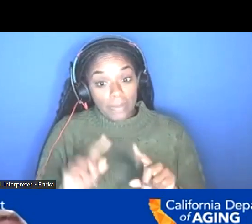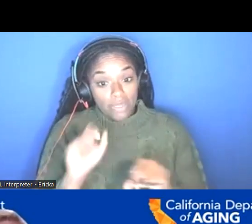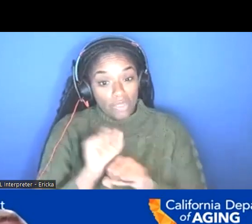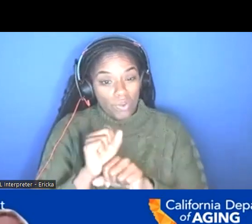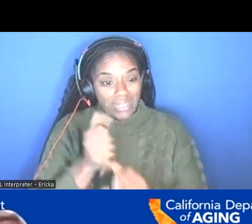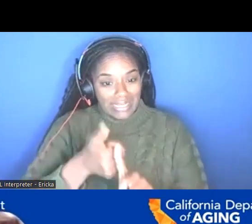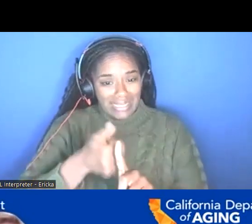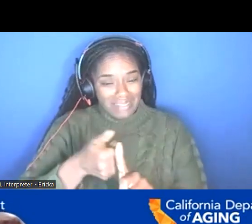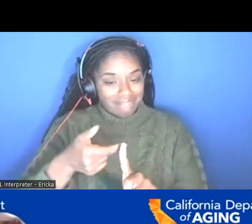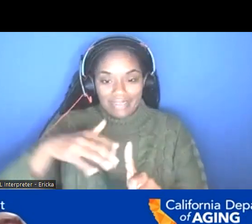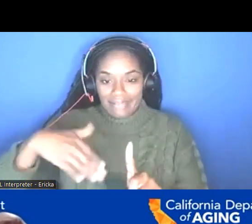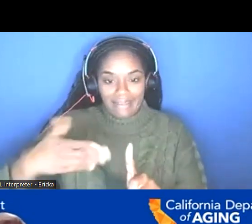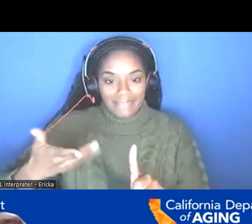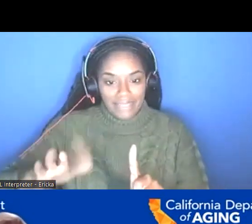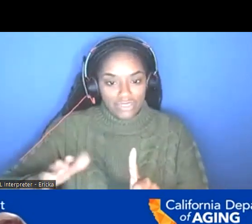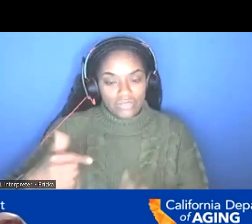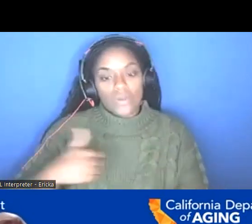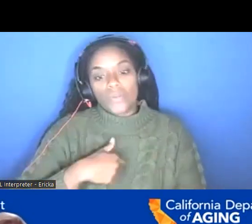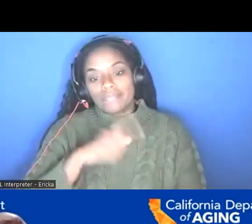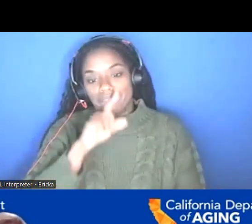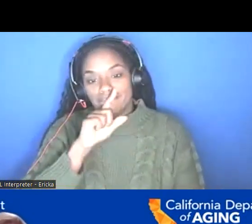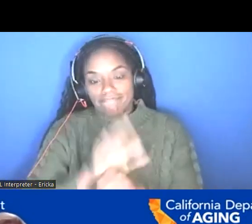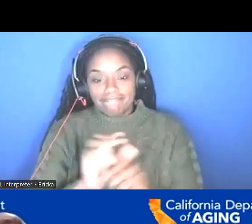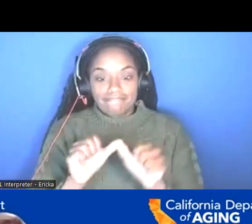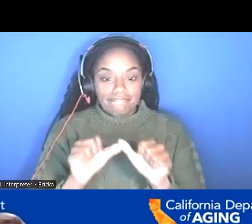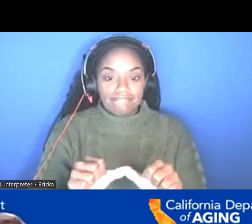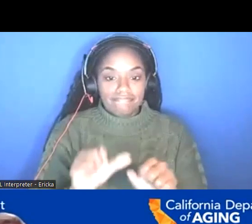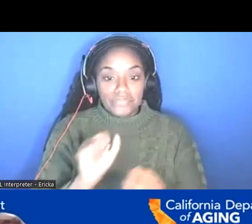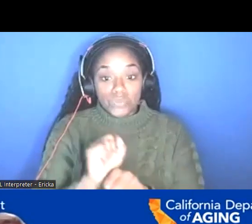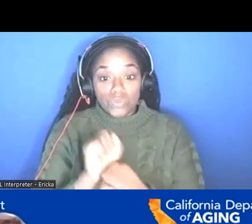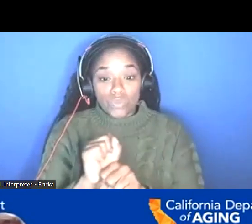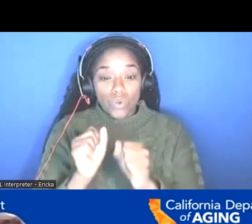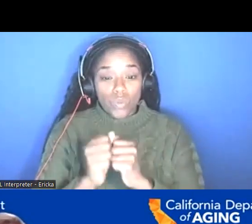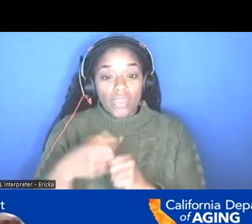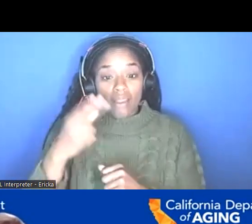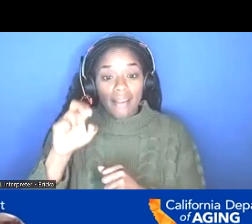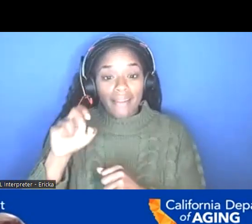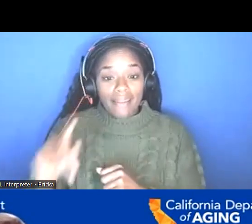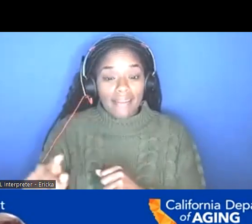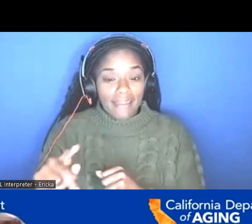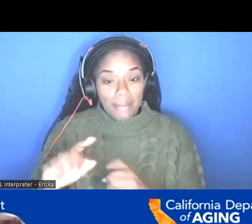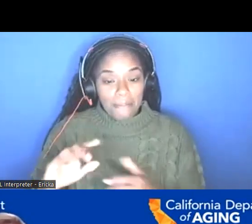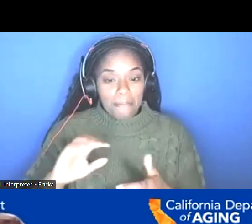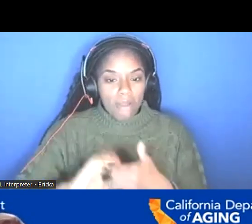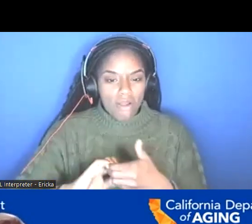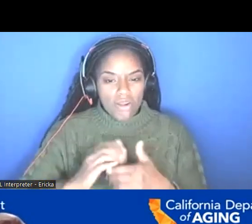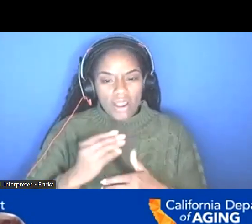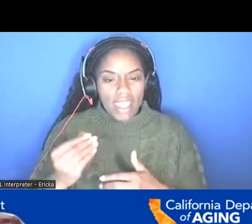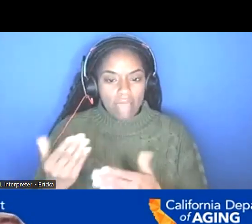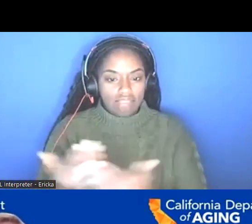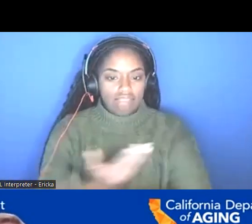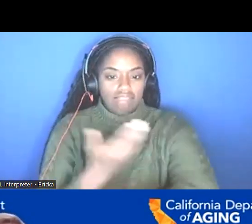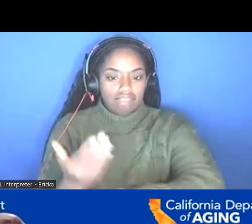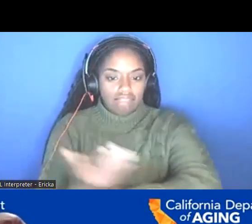not completed. So we are committed to continuing to work with our HICAP partners and modernizing that program.